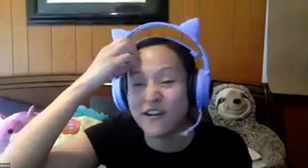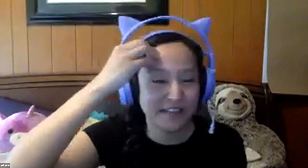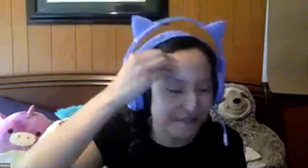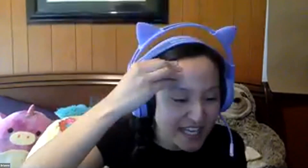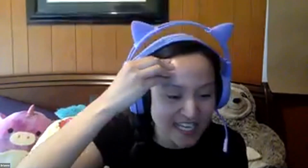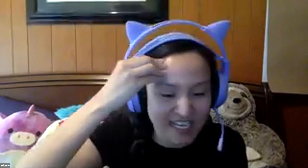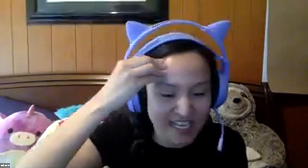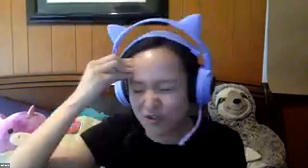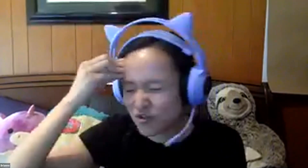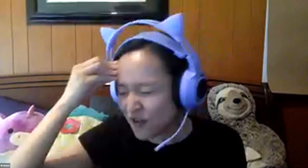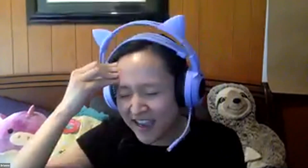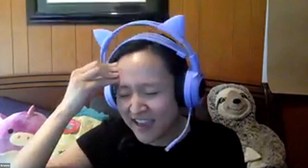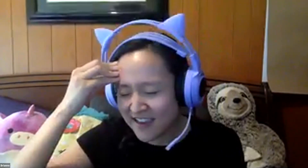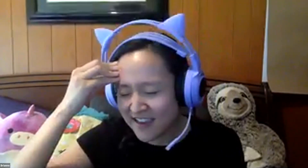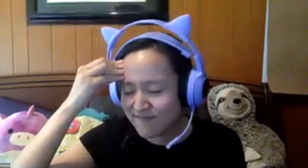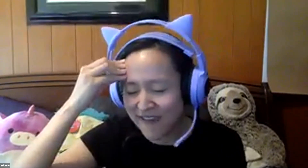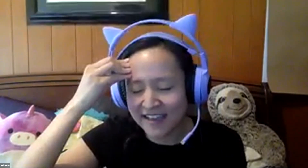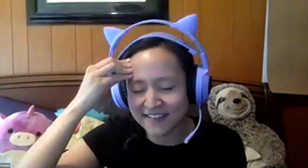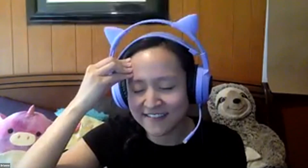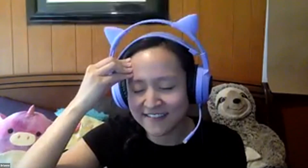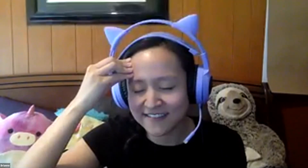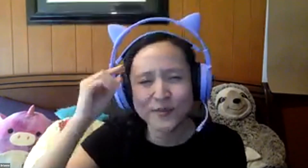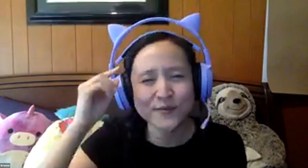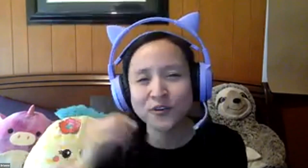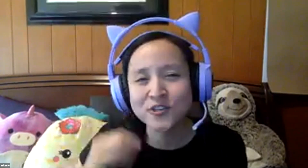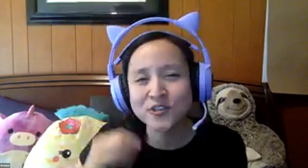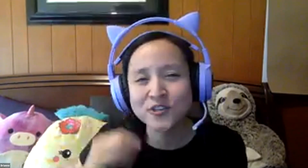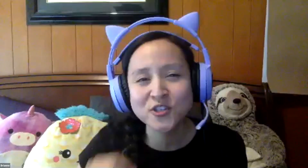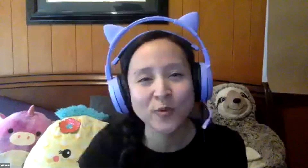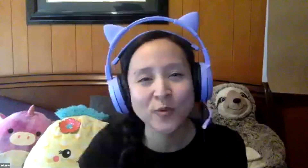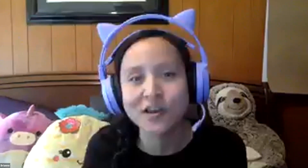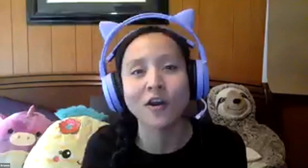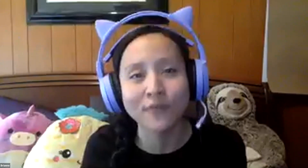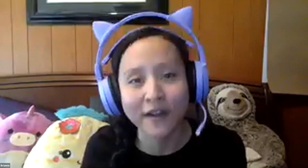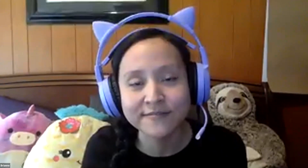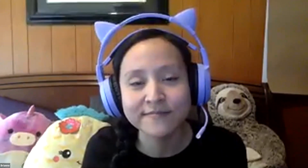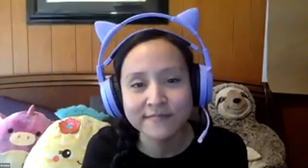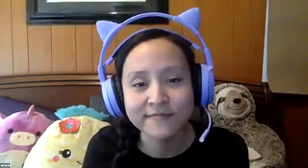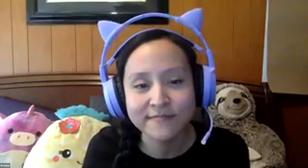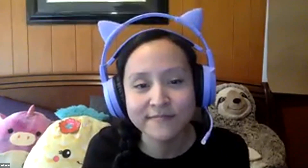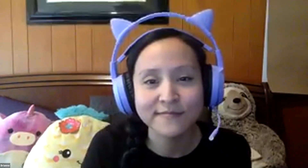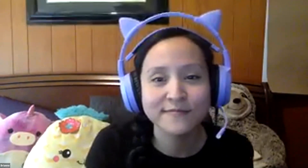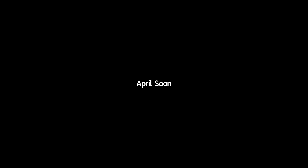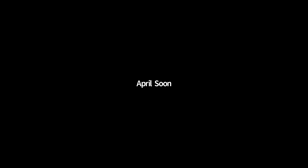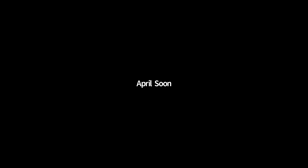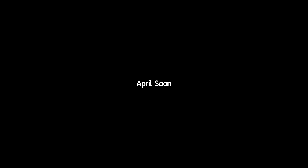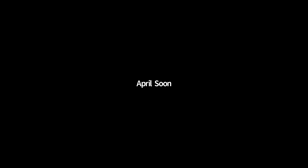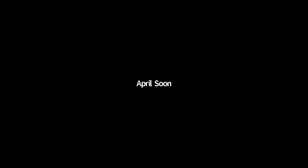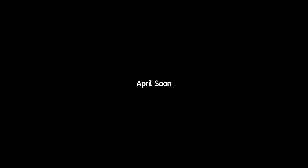sleep, constant feeding and crying. Man, those first 20 years are rough.